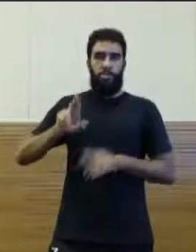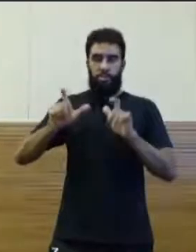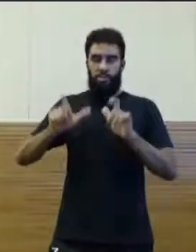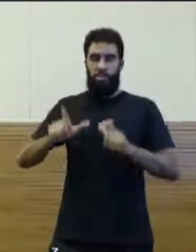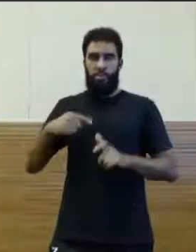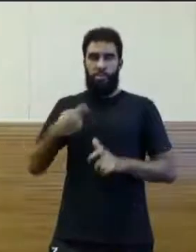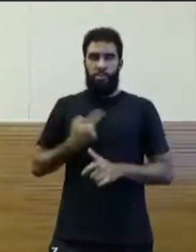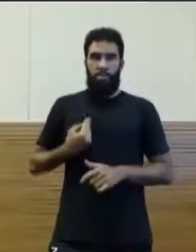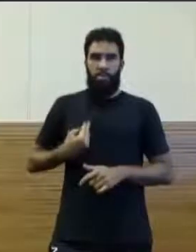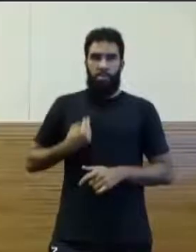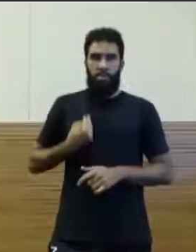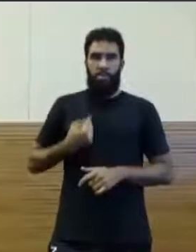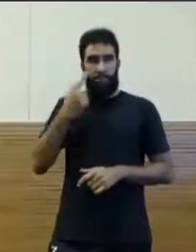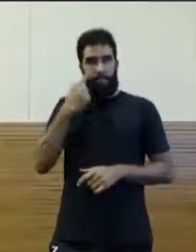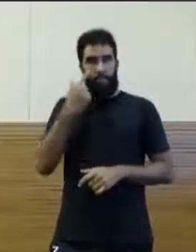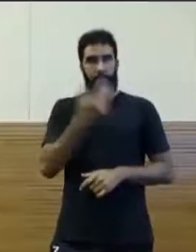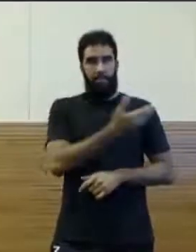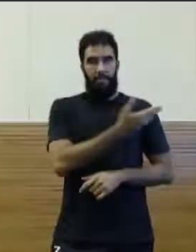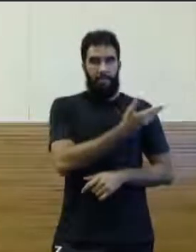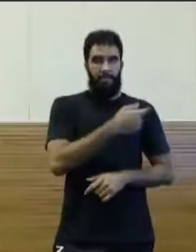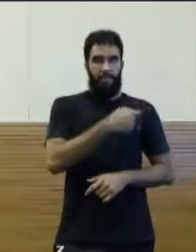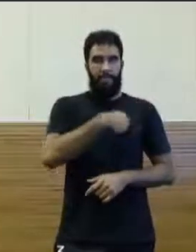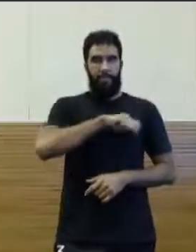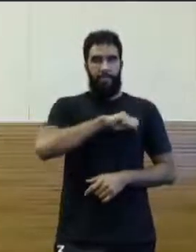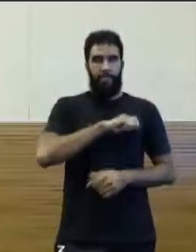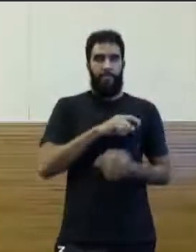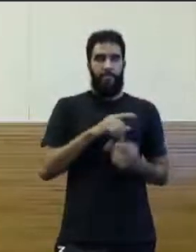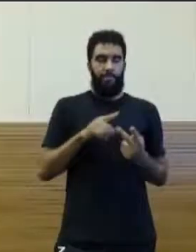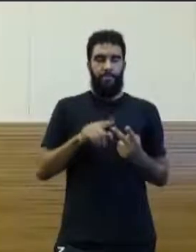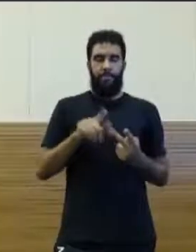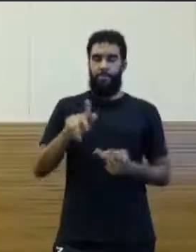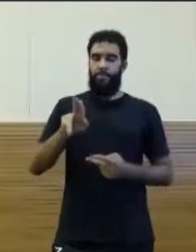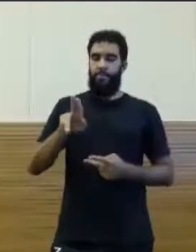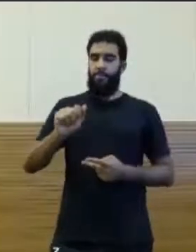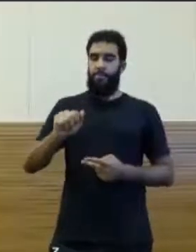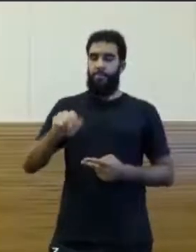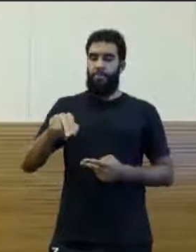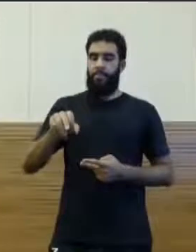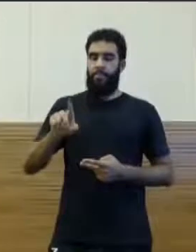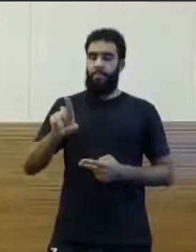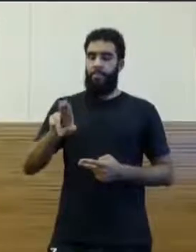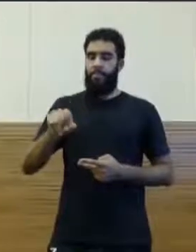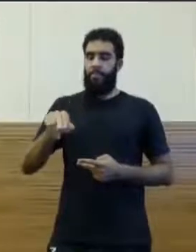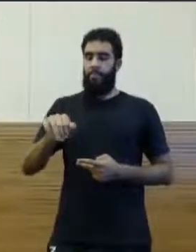indigenous. It's in Spanish, in Guayunaiki,